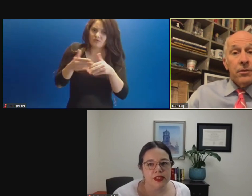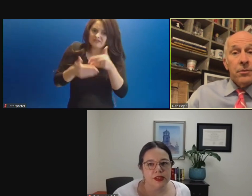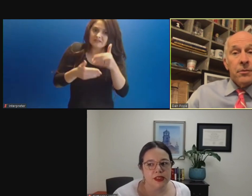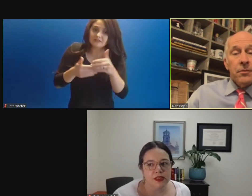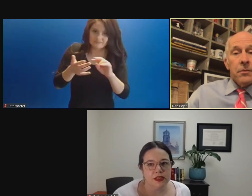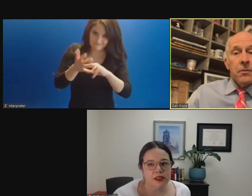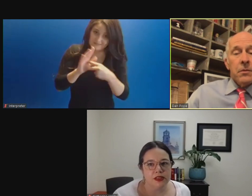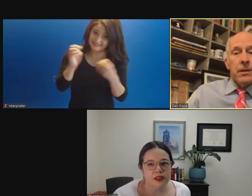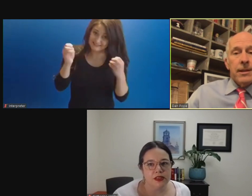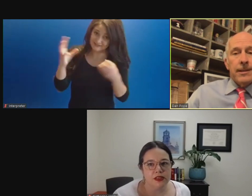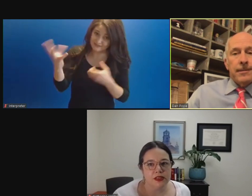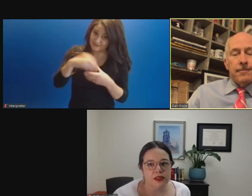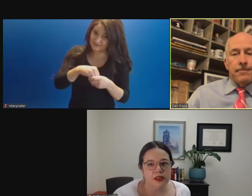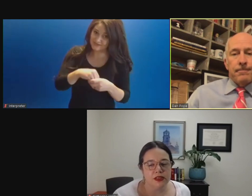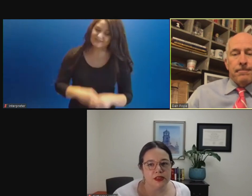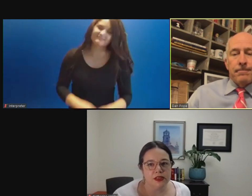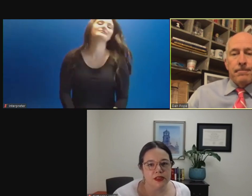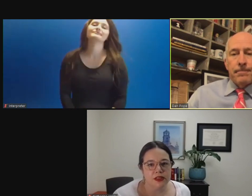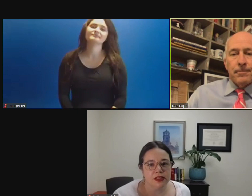Easter.